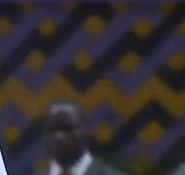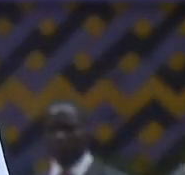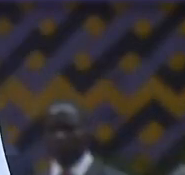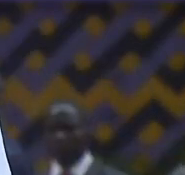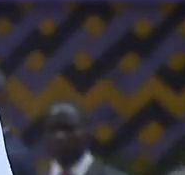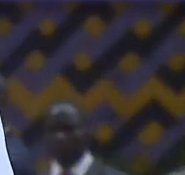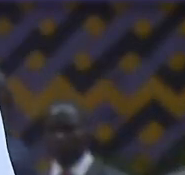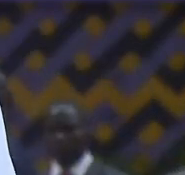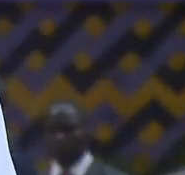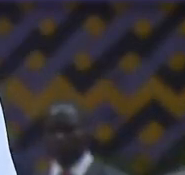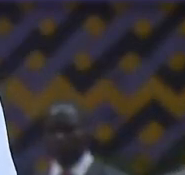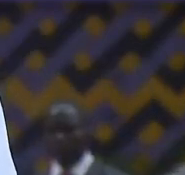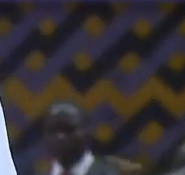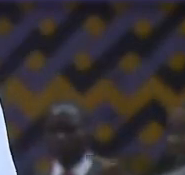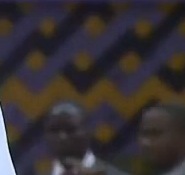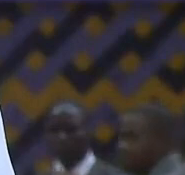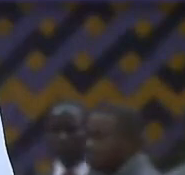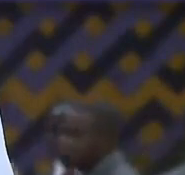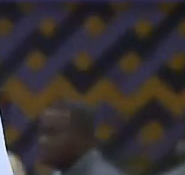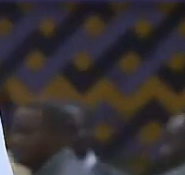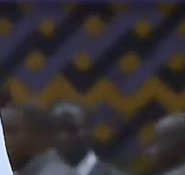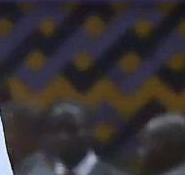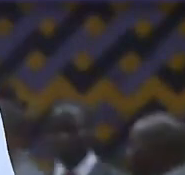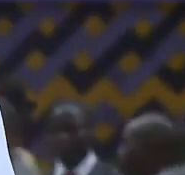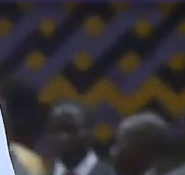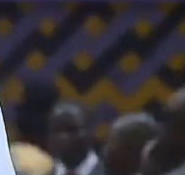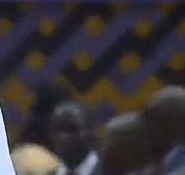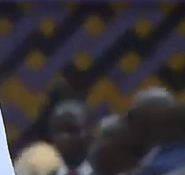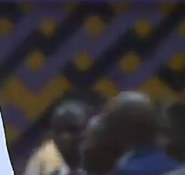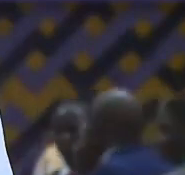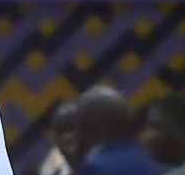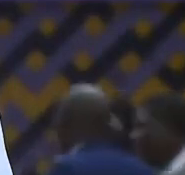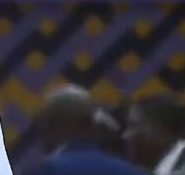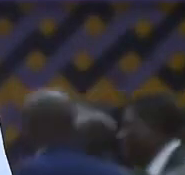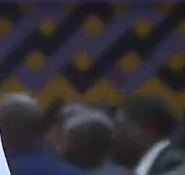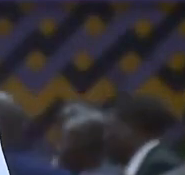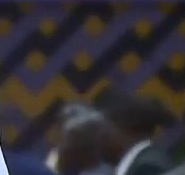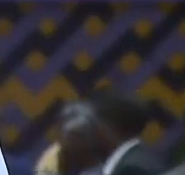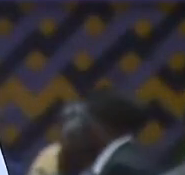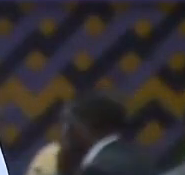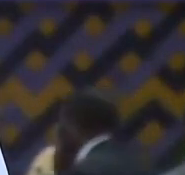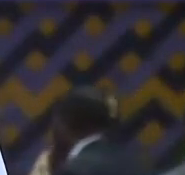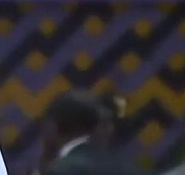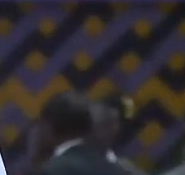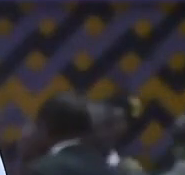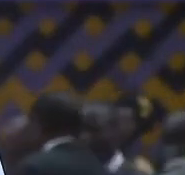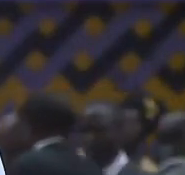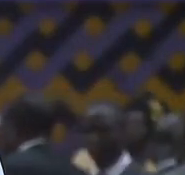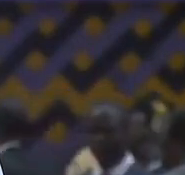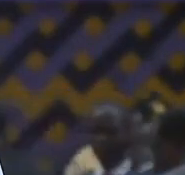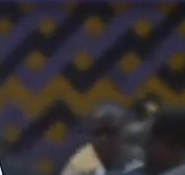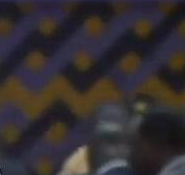Now, our pastors will please take their position.